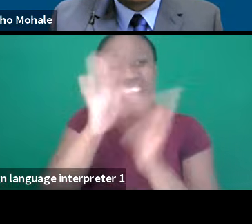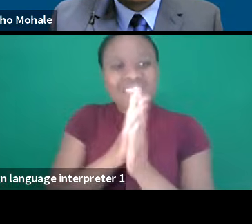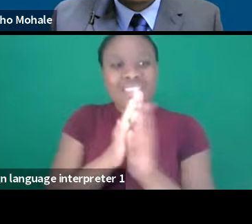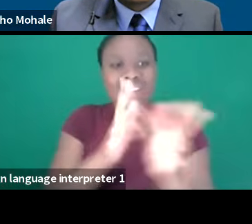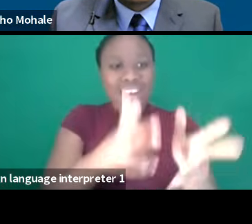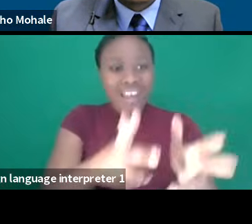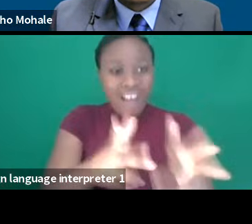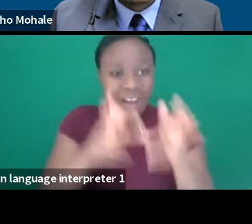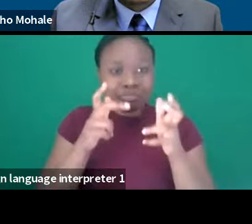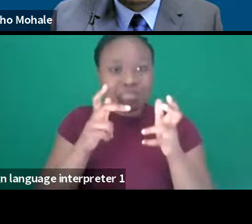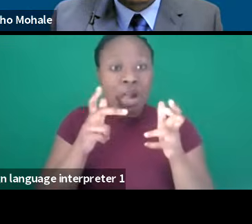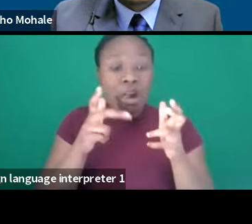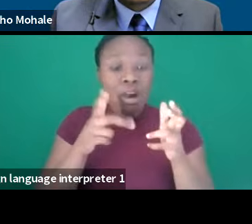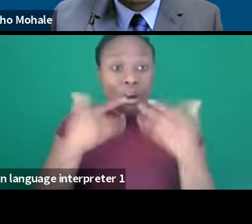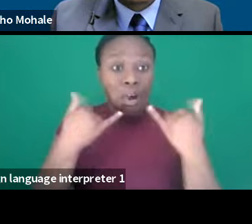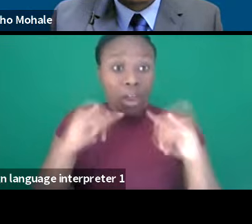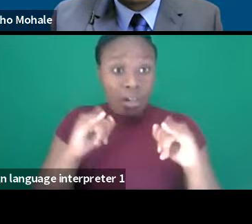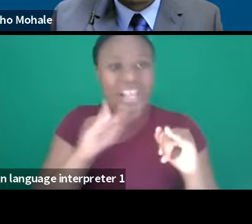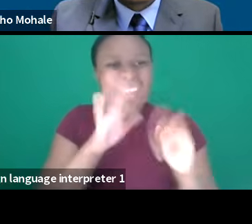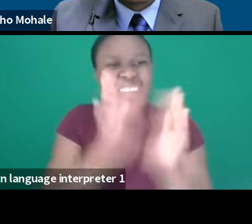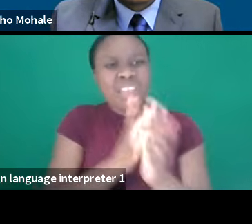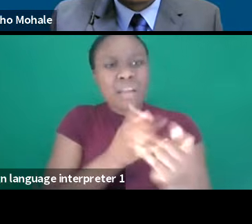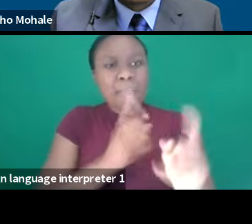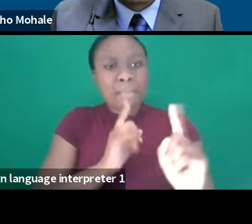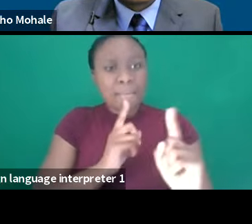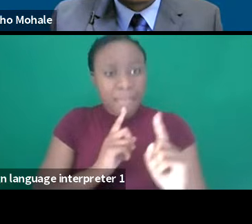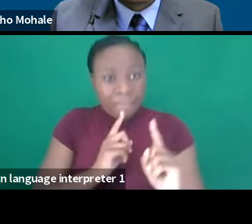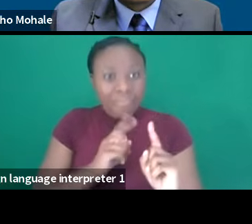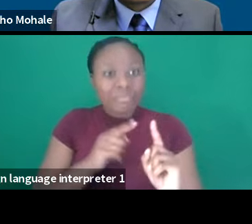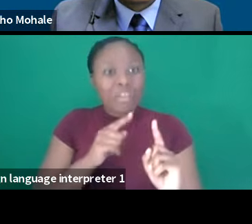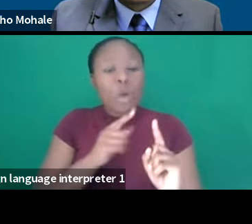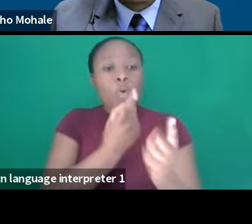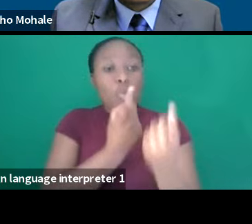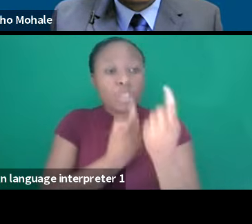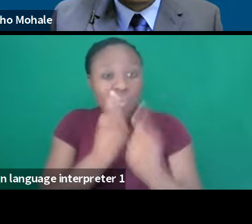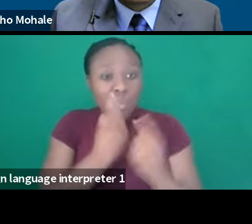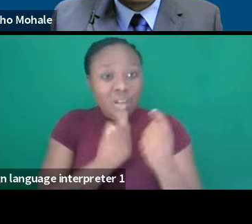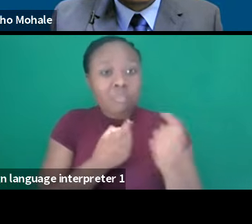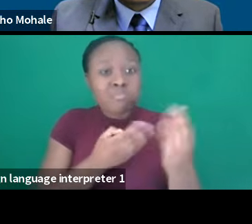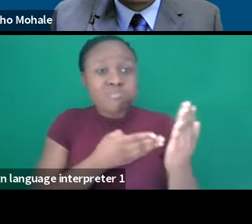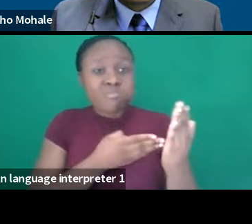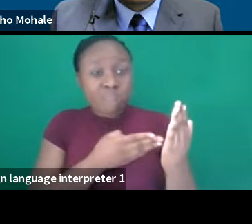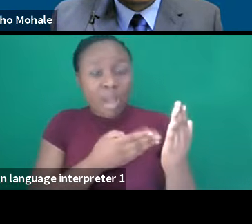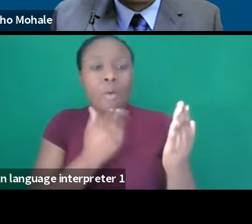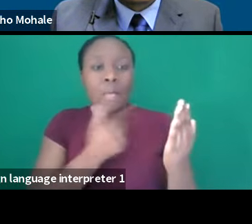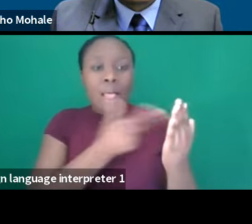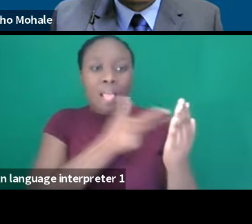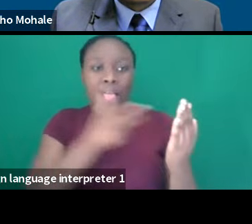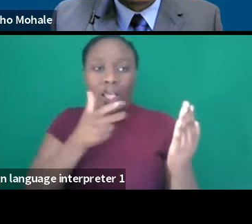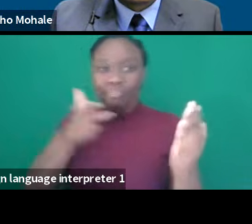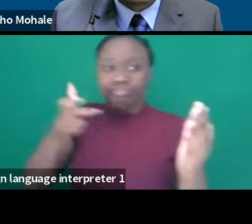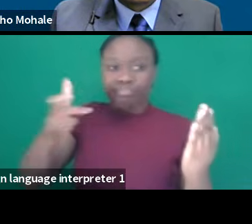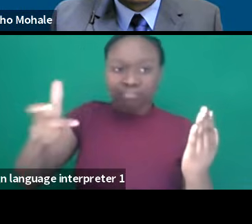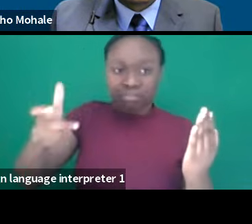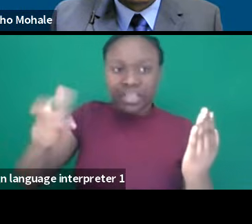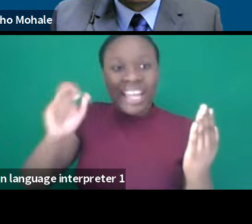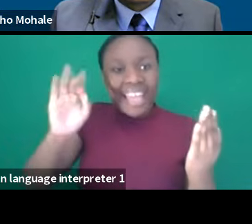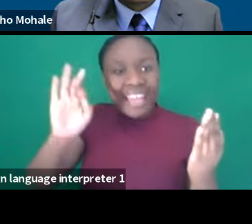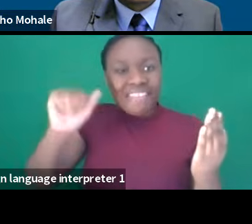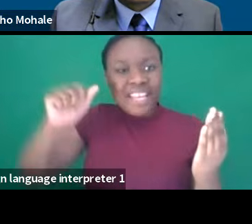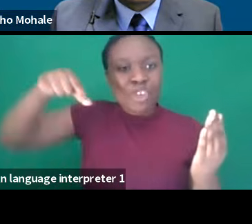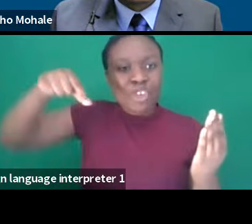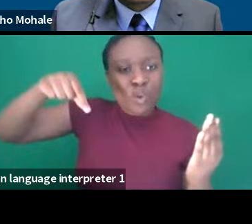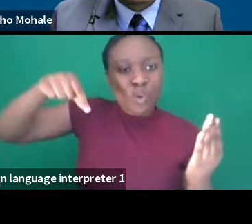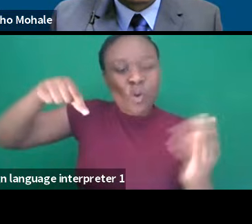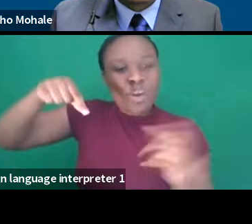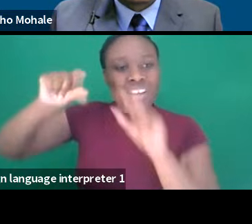frequent asked questions under our website. So please do not panic and say we did not attend to your question. We